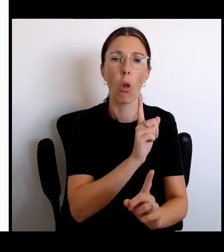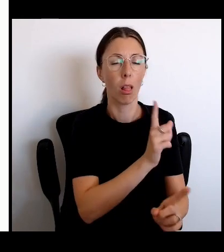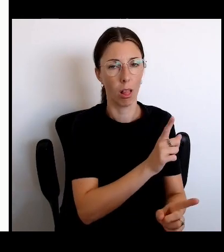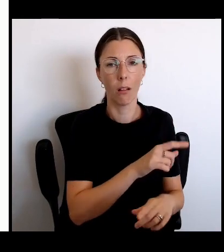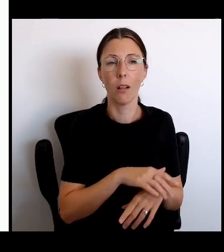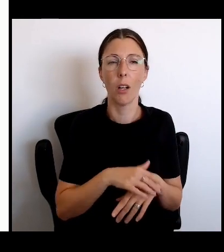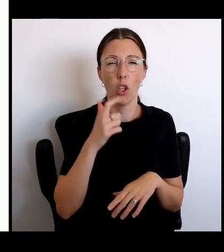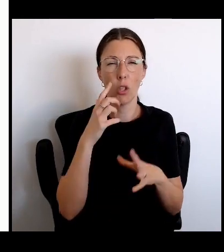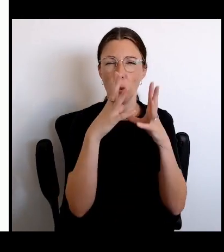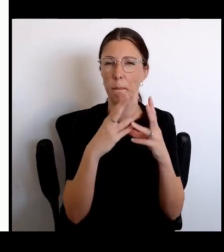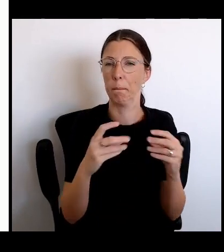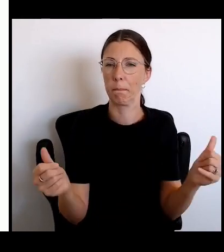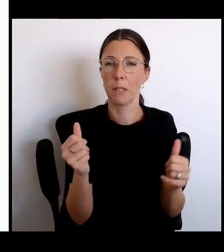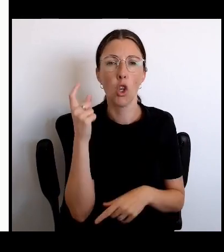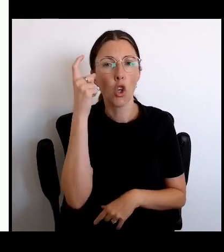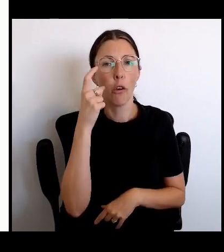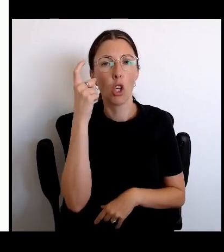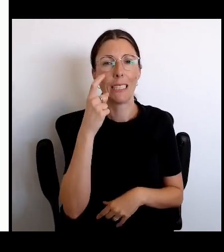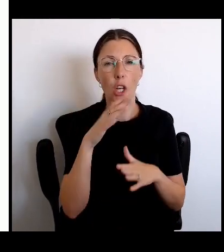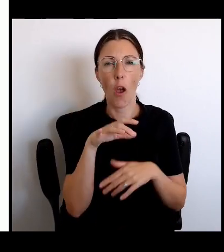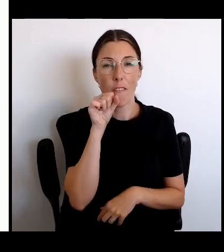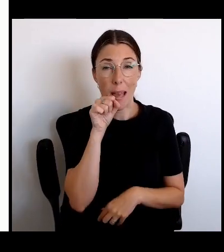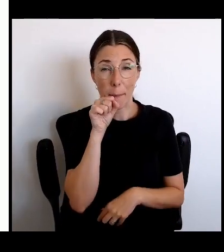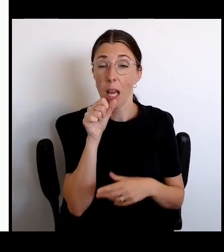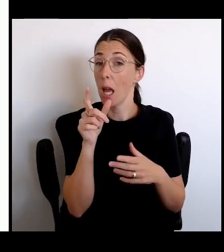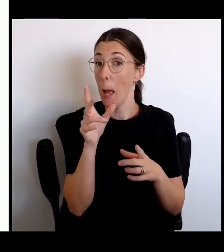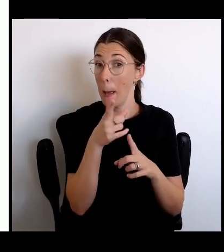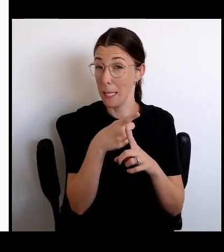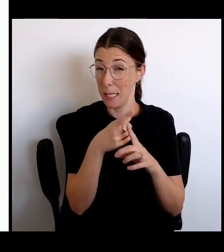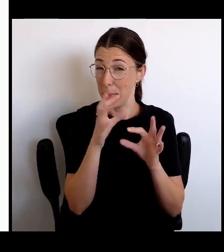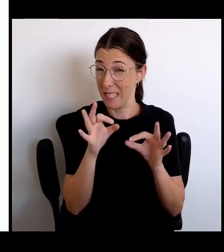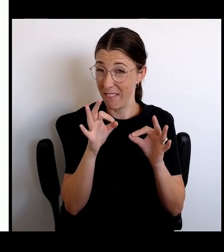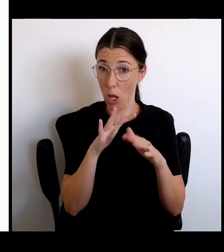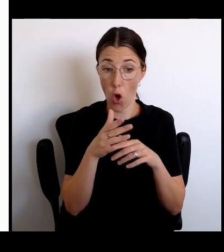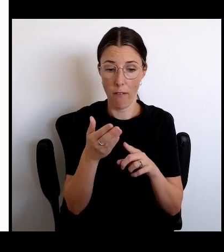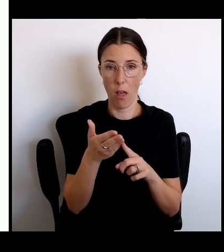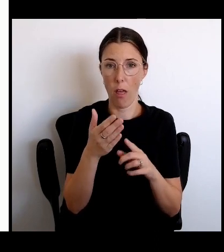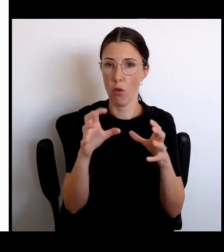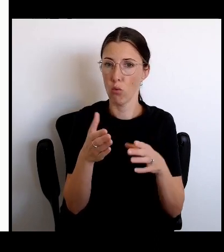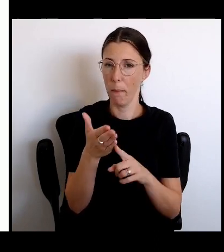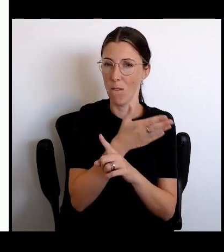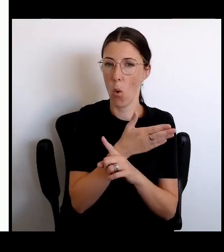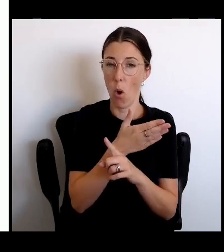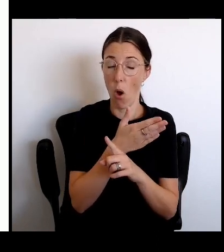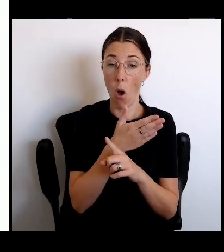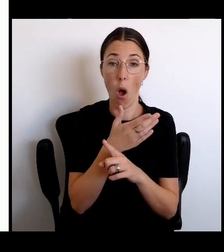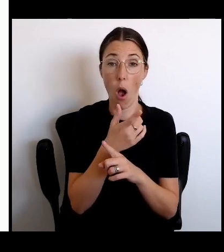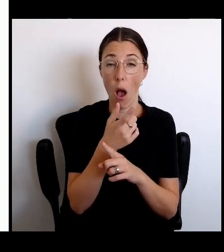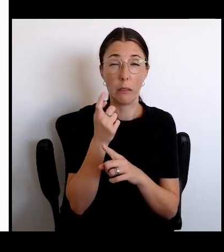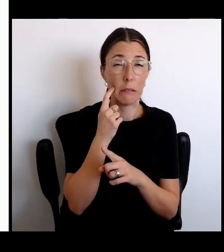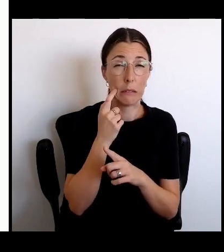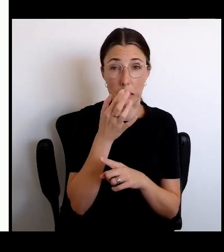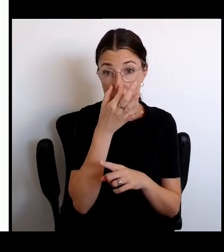vaping, particularly amongst the susceptibles who would find the views and opinions of trialists really credible.